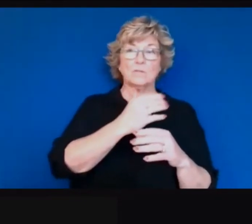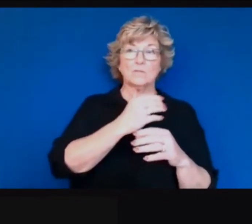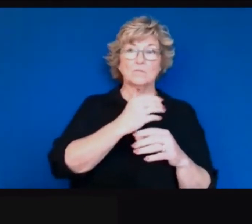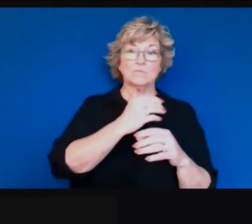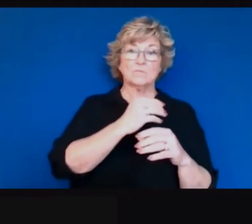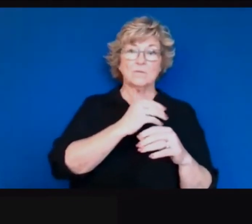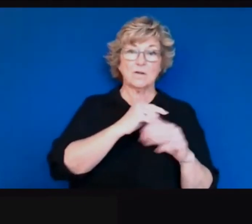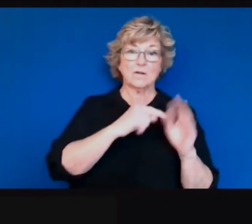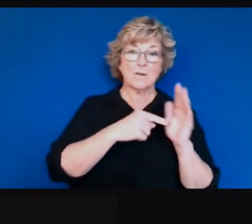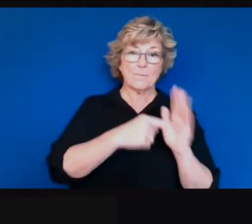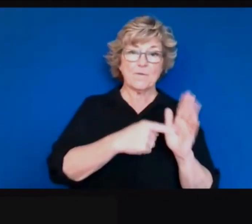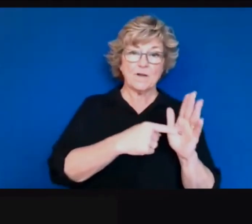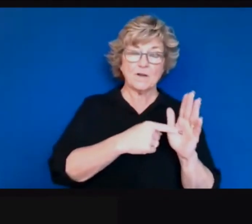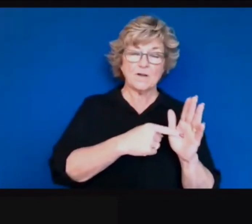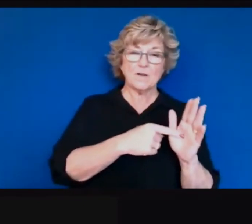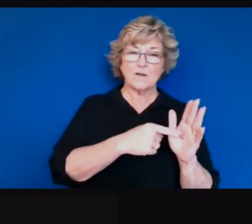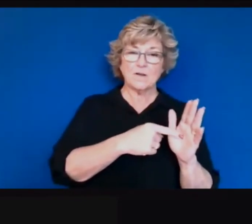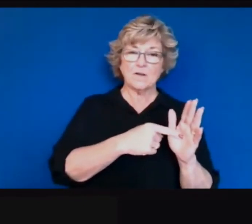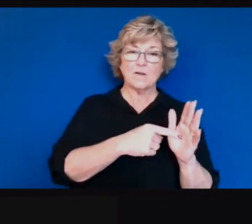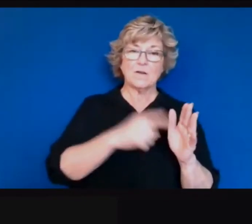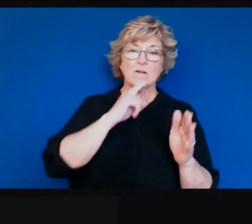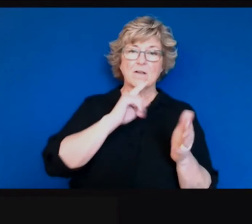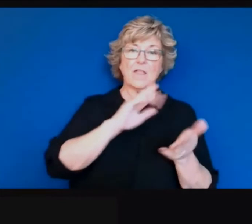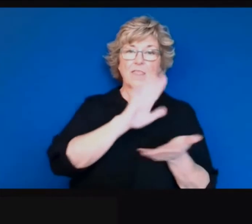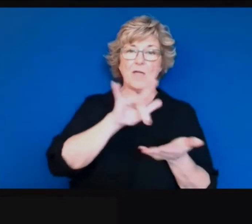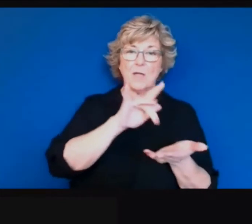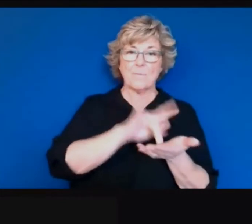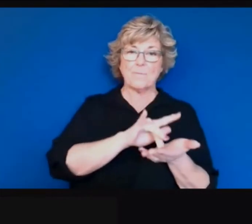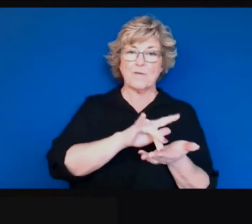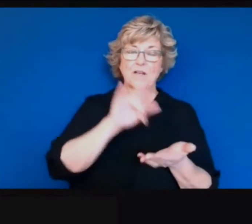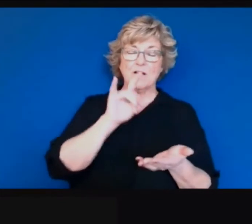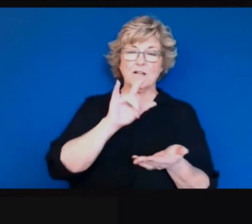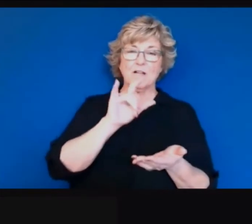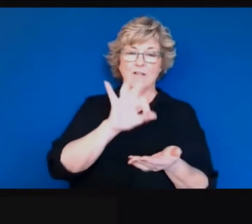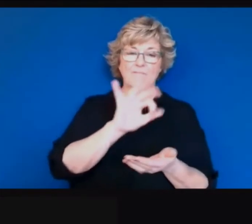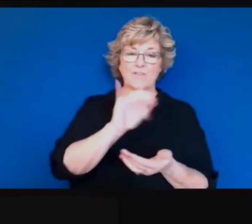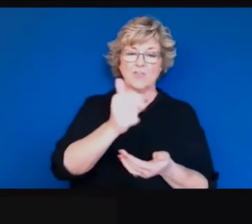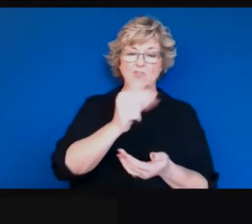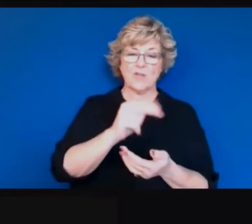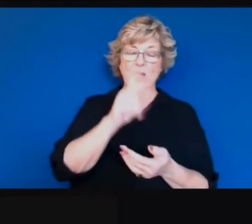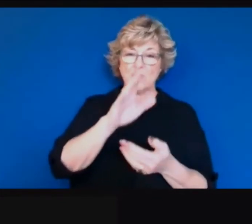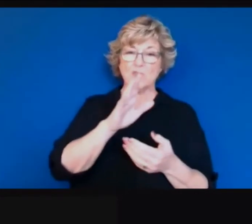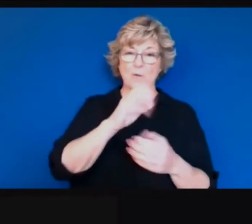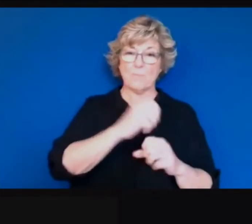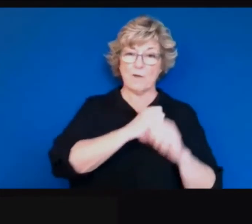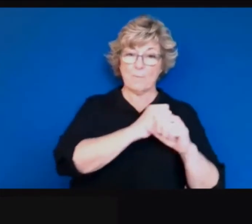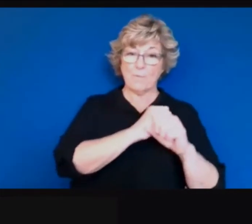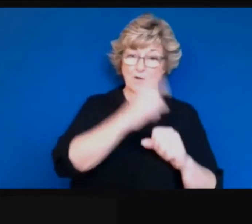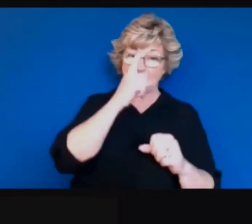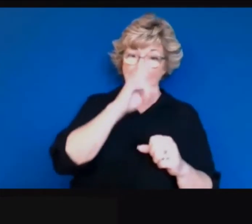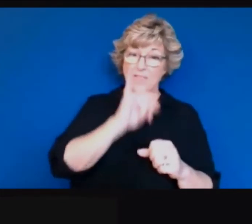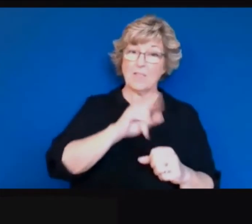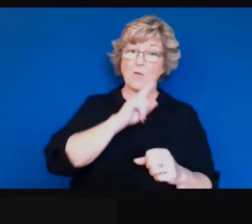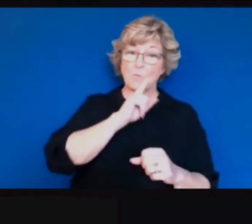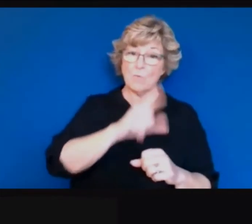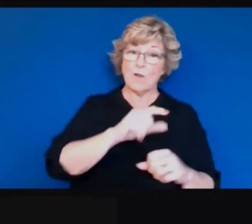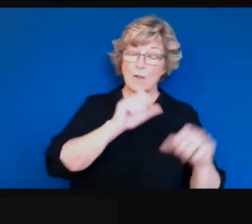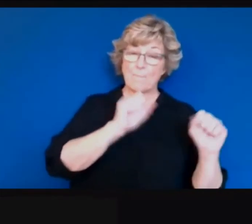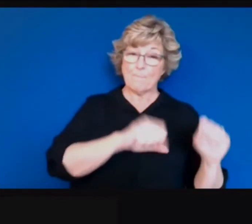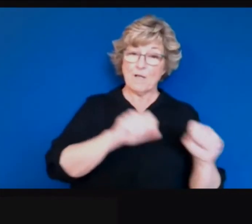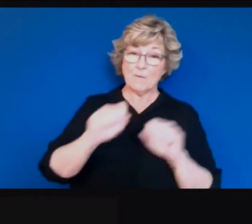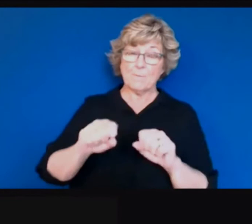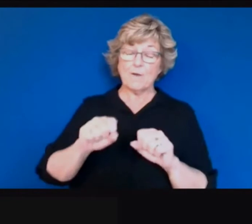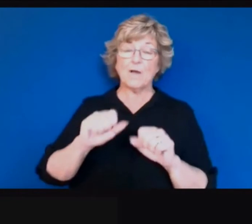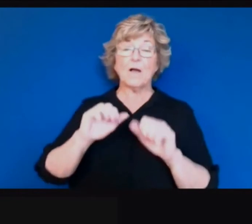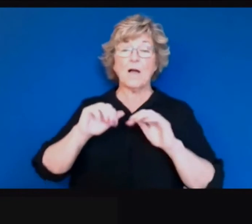99,000 hospitalizations by mid-January, which is nearly 6 times the current level. Do you think that's a real possibility, and how could the state